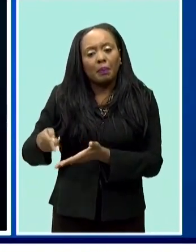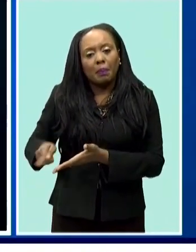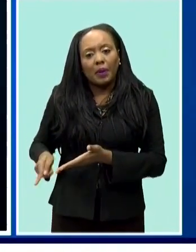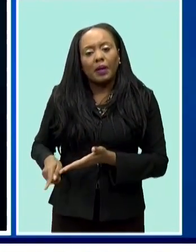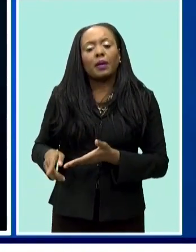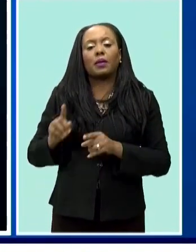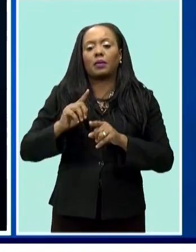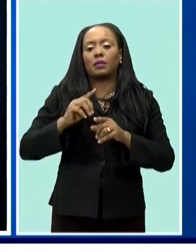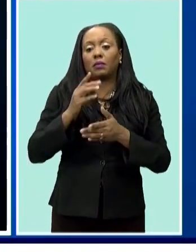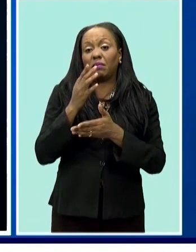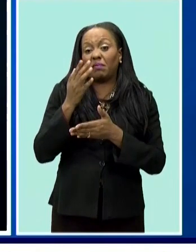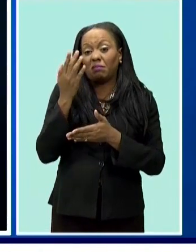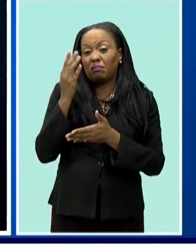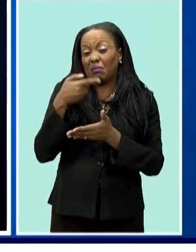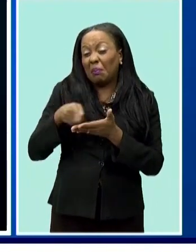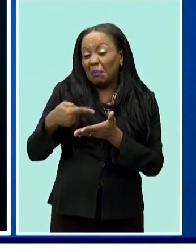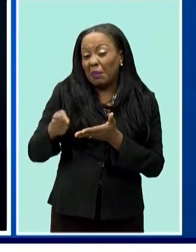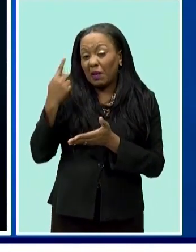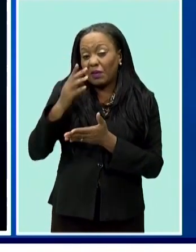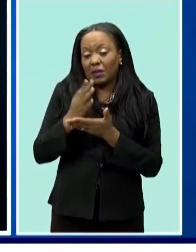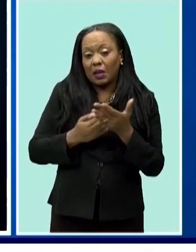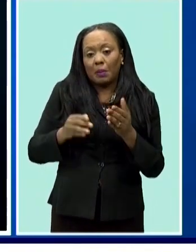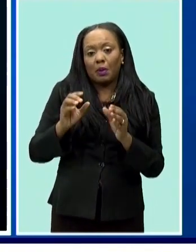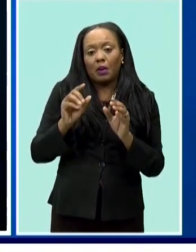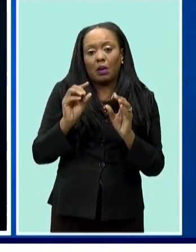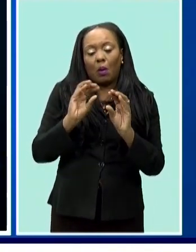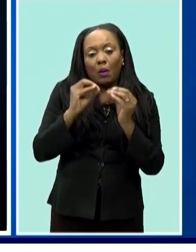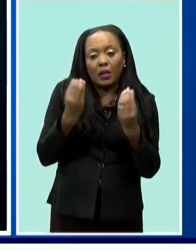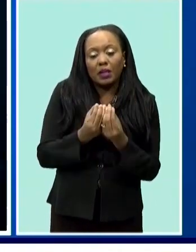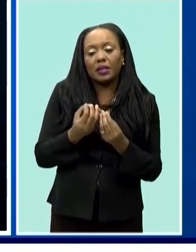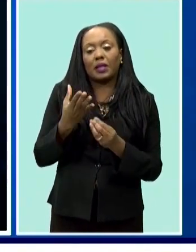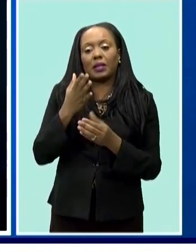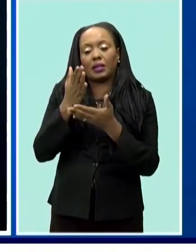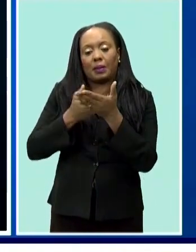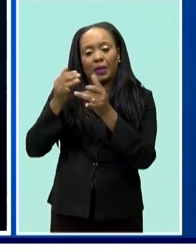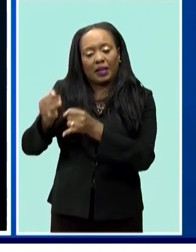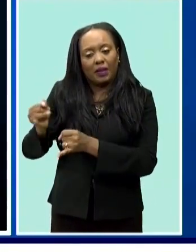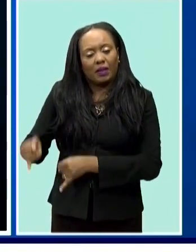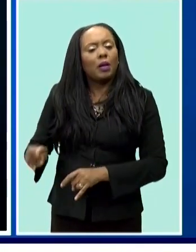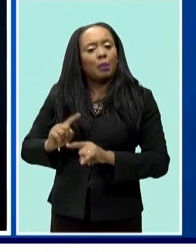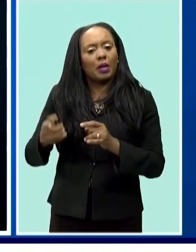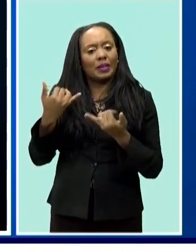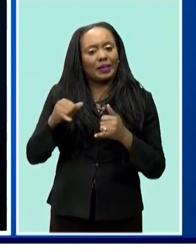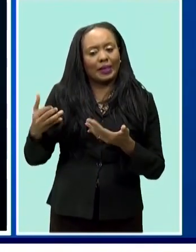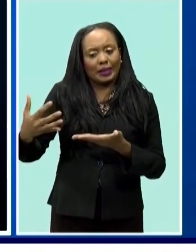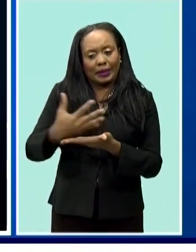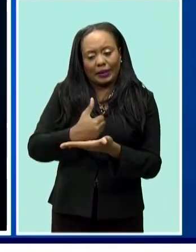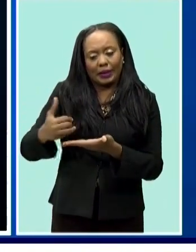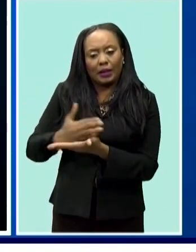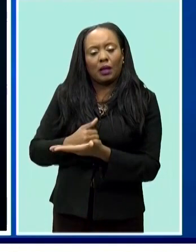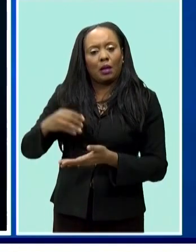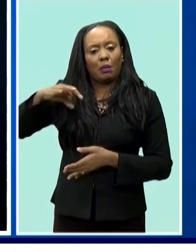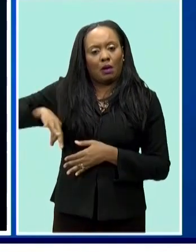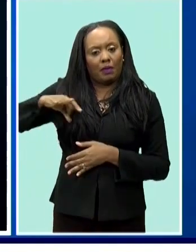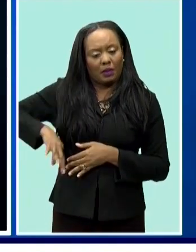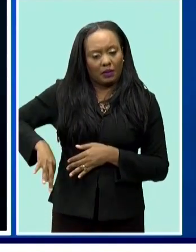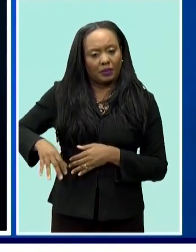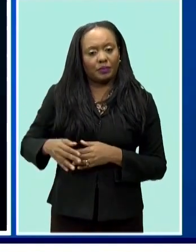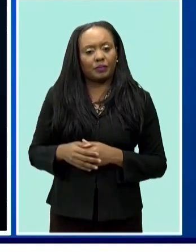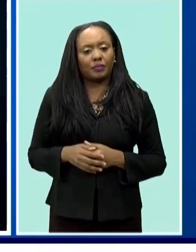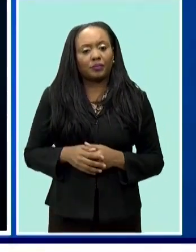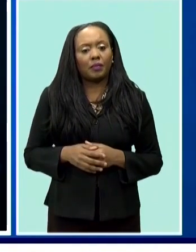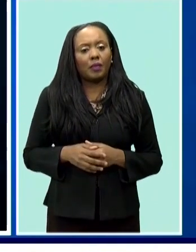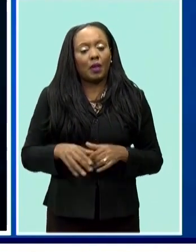Taxes on incomes were buoyed by improved performance in both the personal and corporate categories. Corporate income taxes benefited from the earnings of